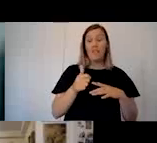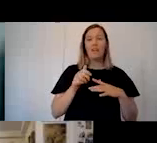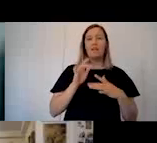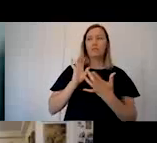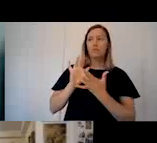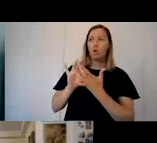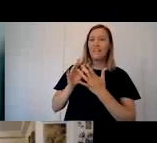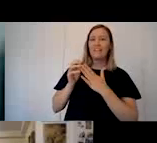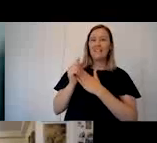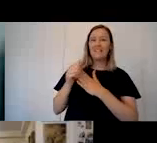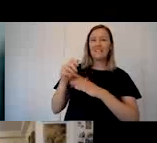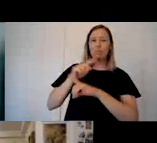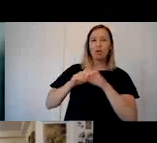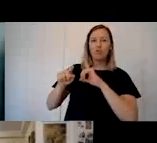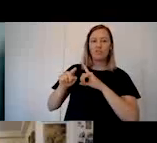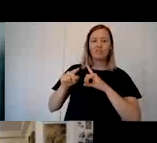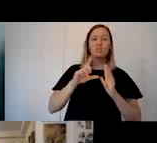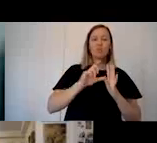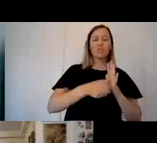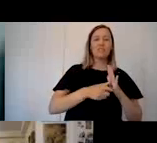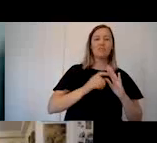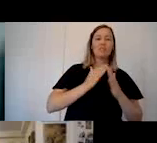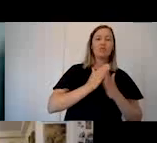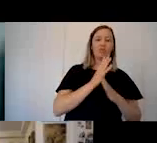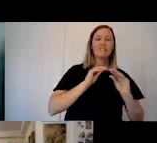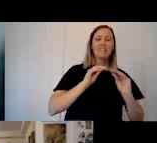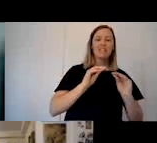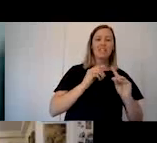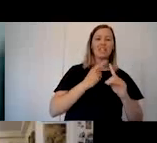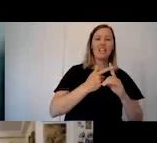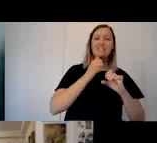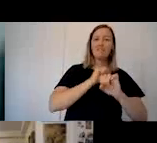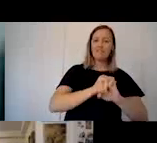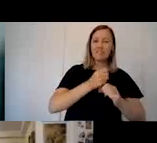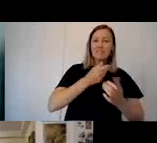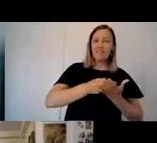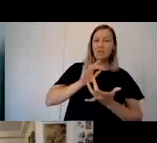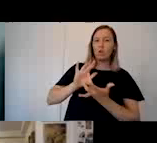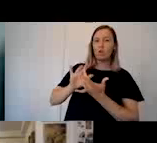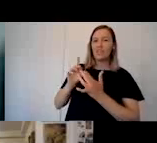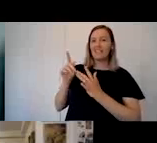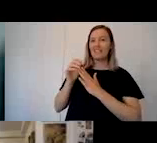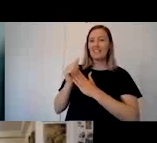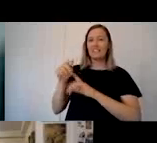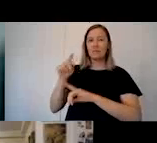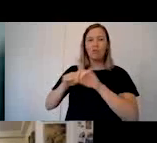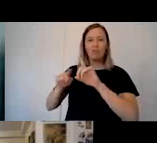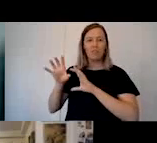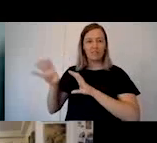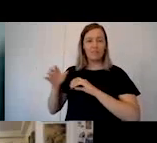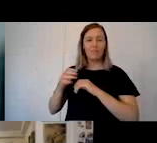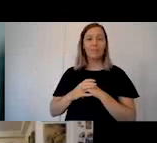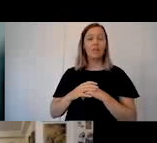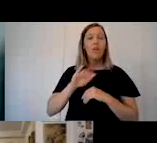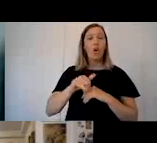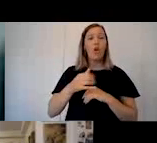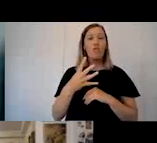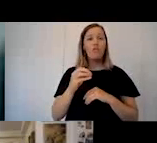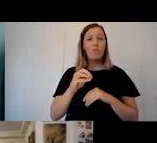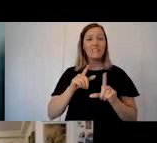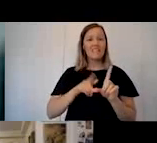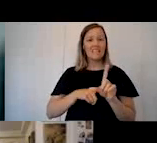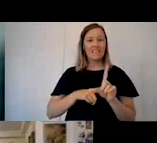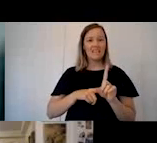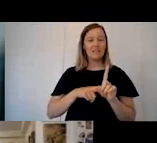by a group called the Disability Rights Education and Defense Fund. And over that 40-year period of time,